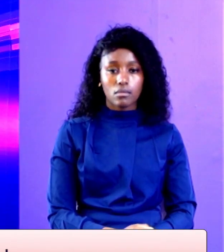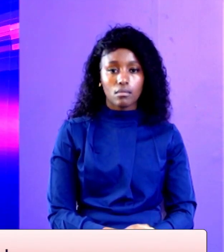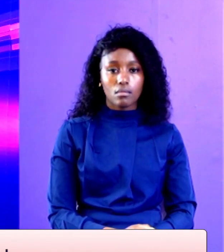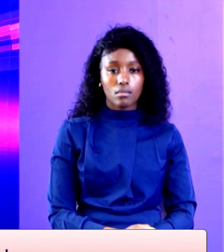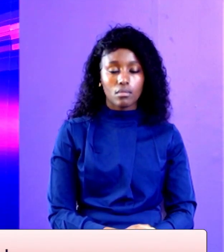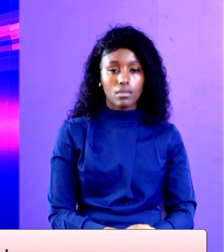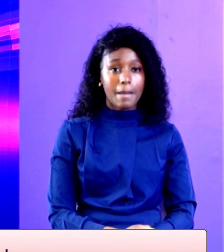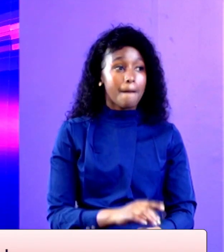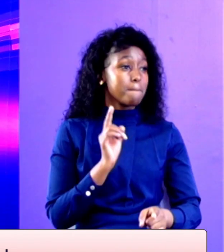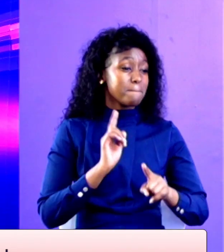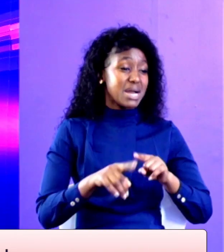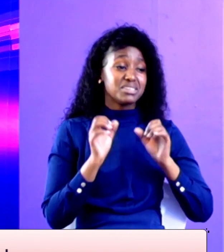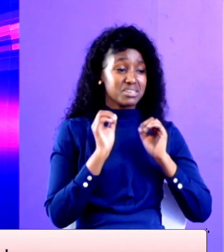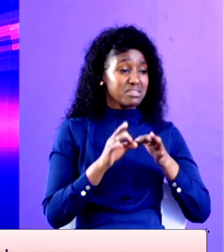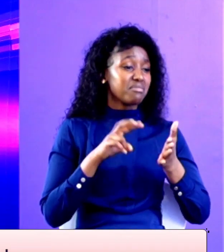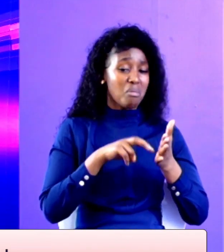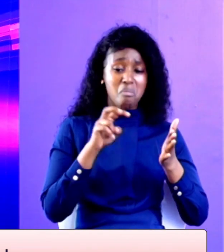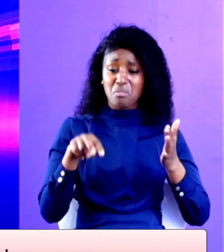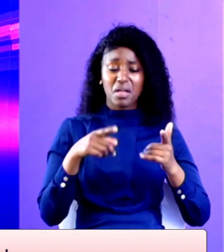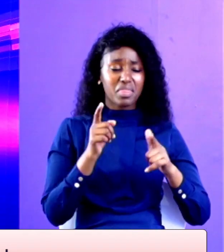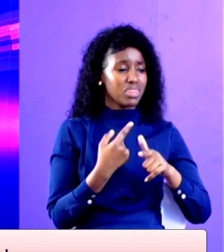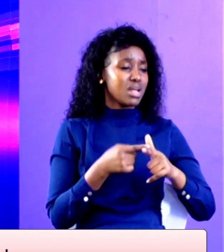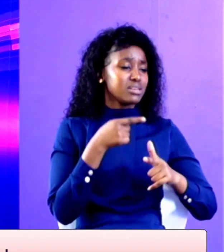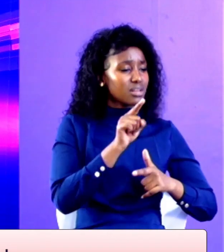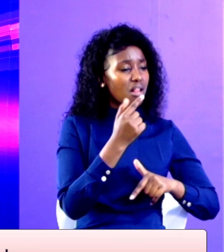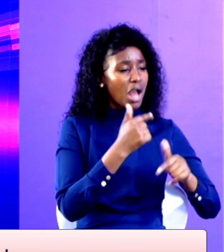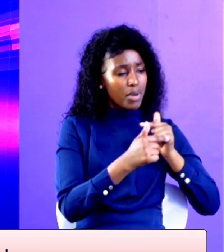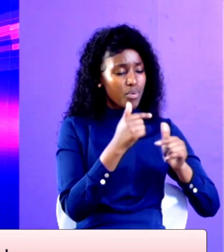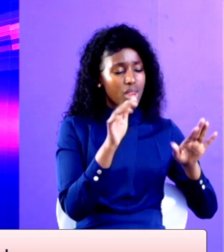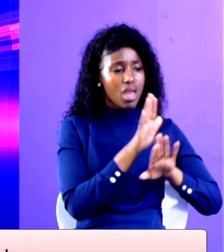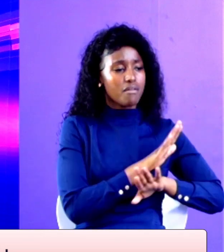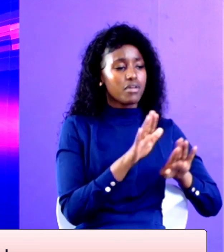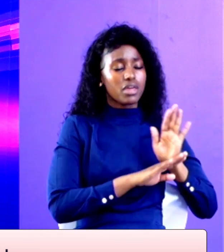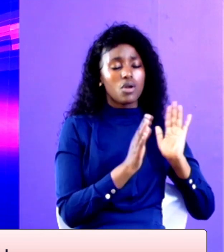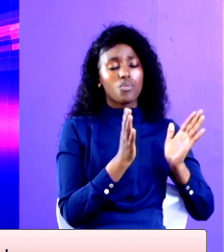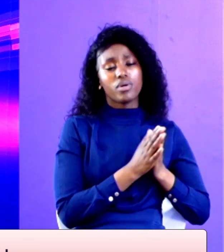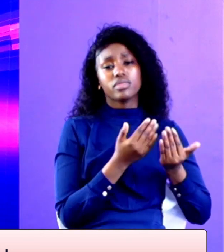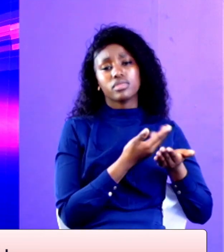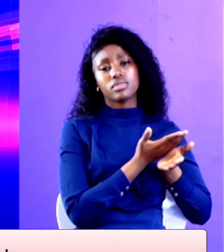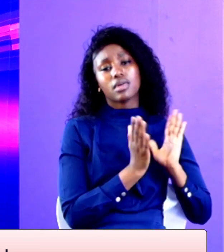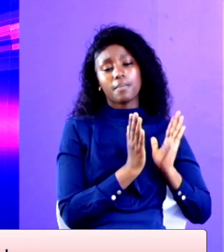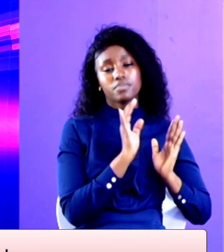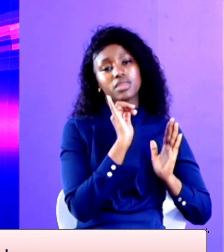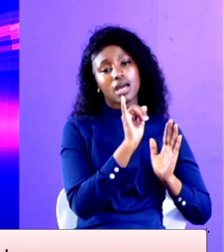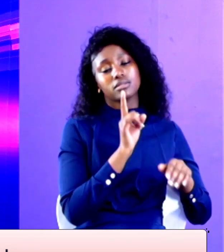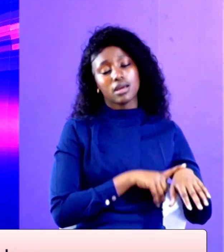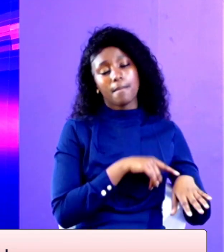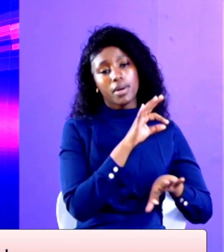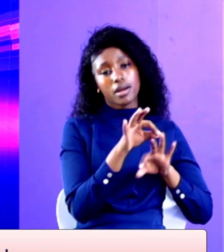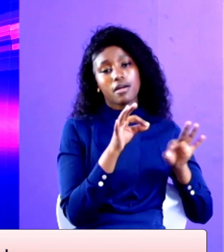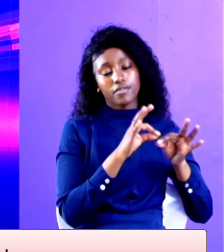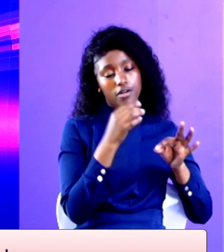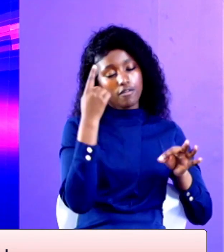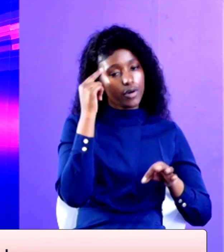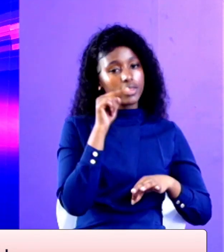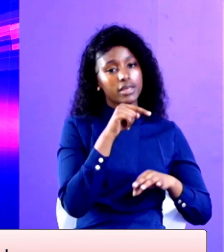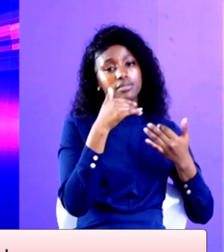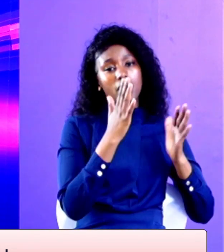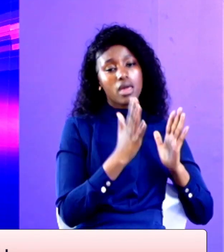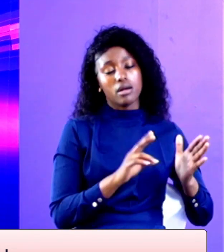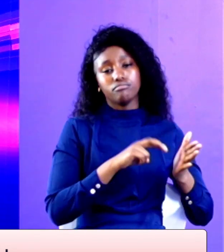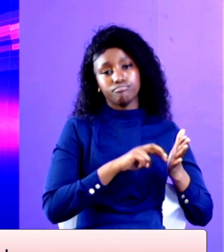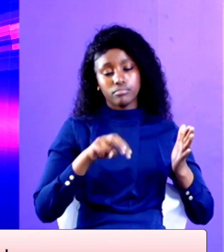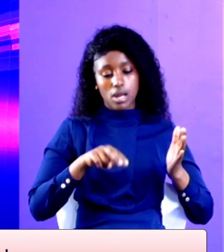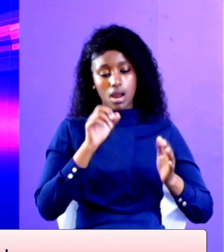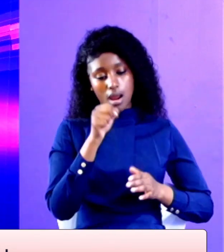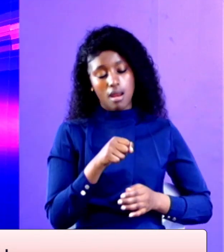has won everything with them. So it will be the right time for him to leave. Yeah, it